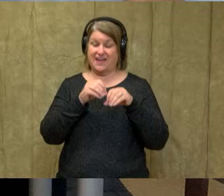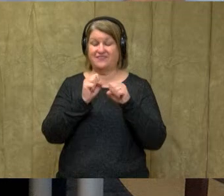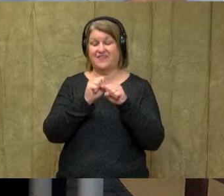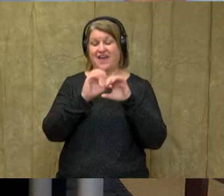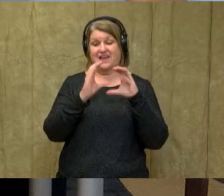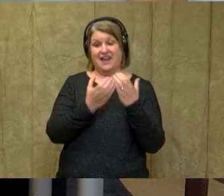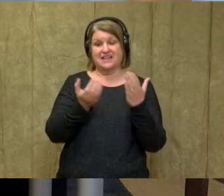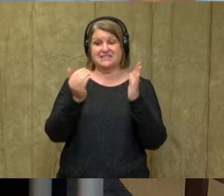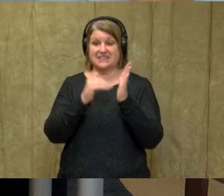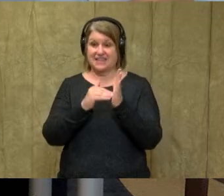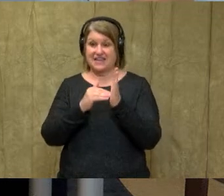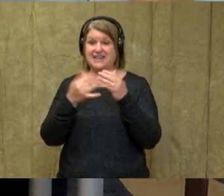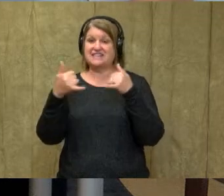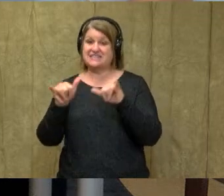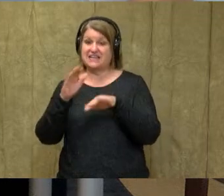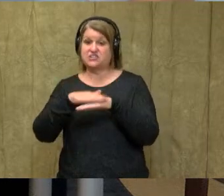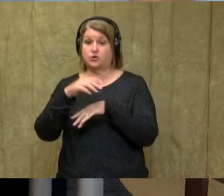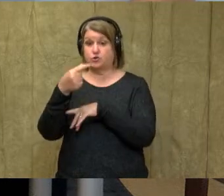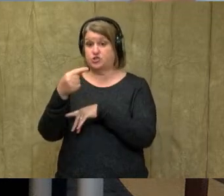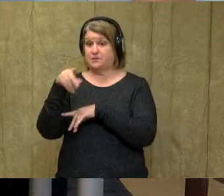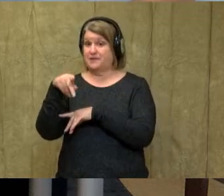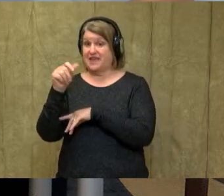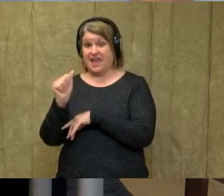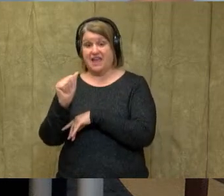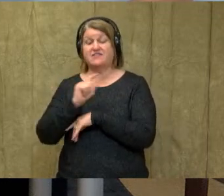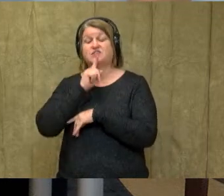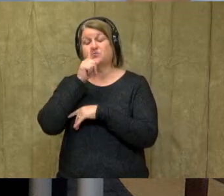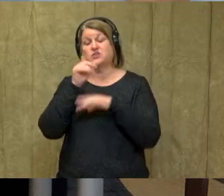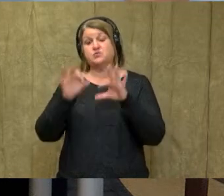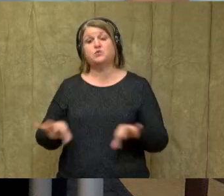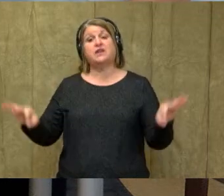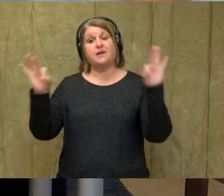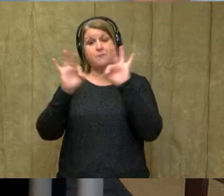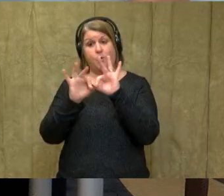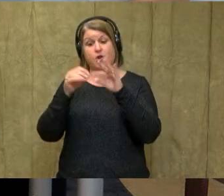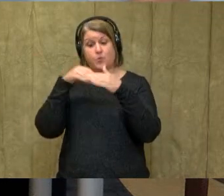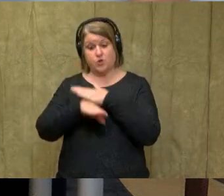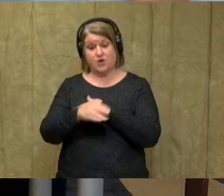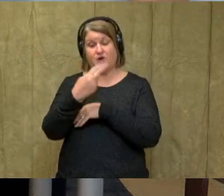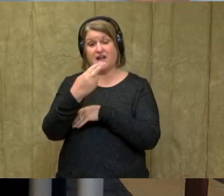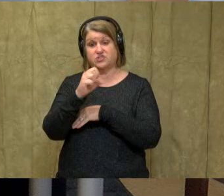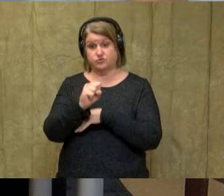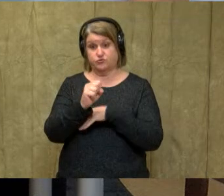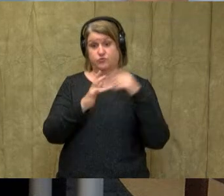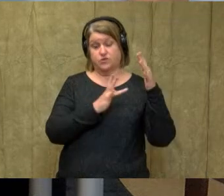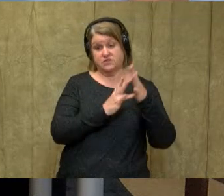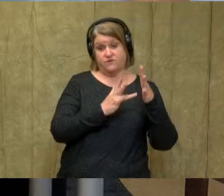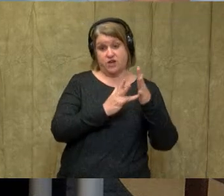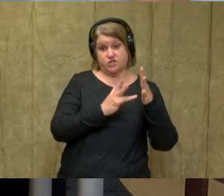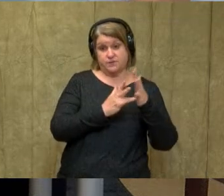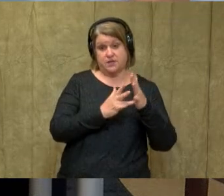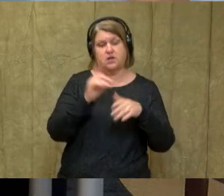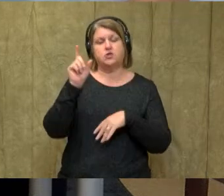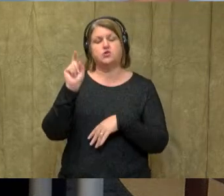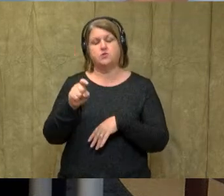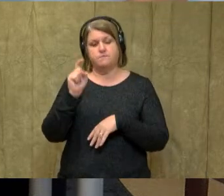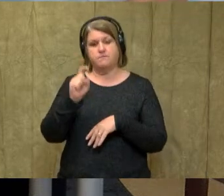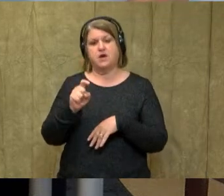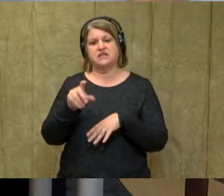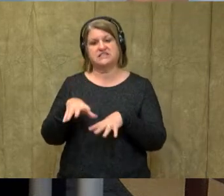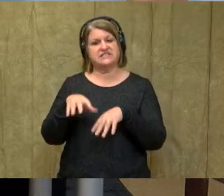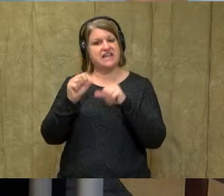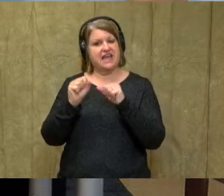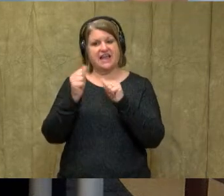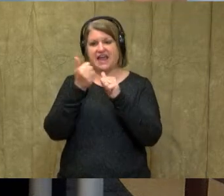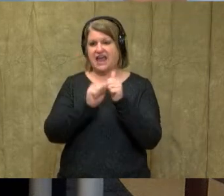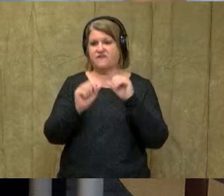0 points. That's why it's so important. The first day you're in high school, you're a high schooler, as a freshman, you must take every class,